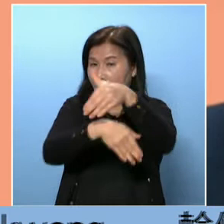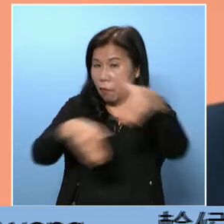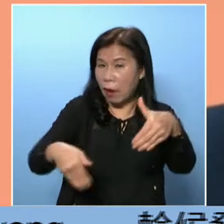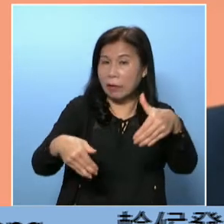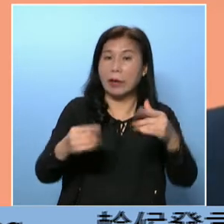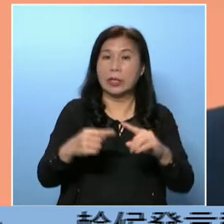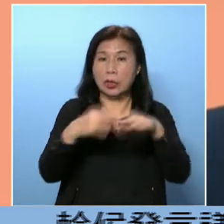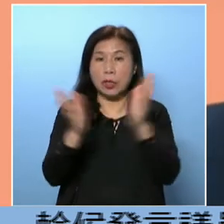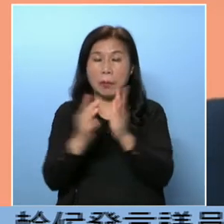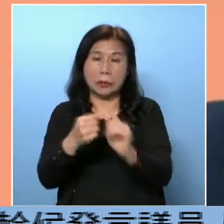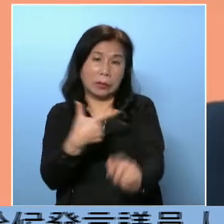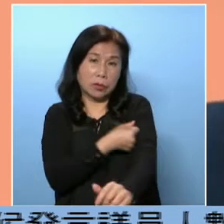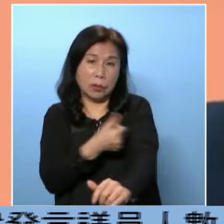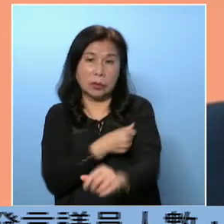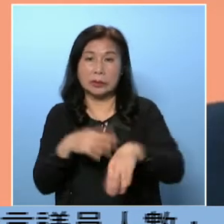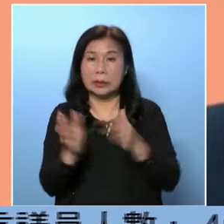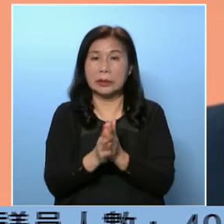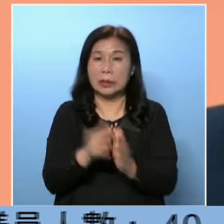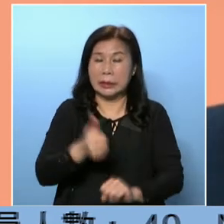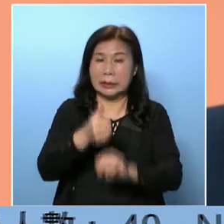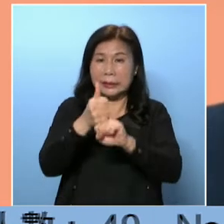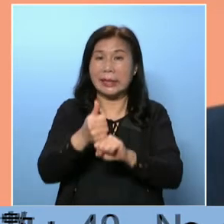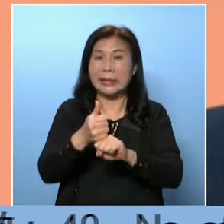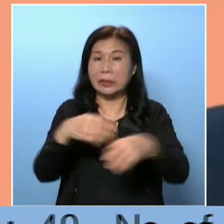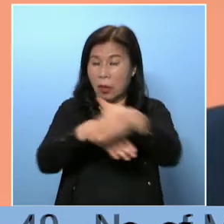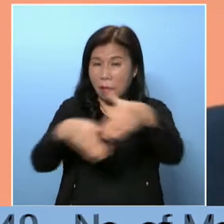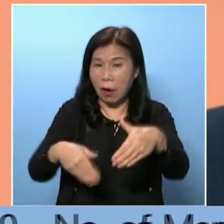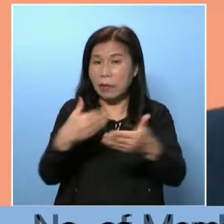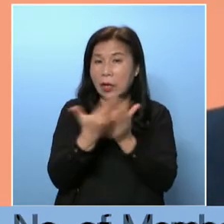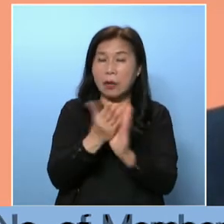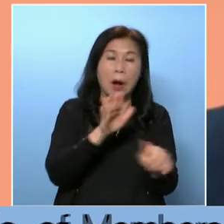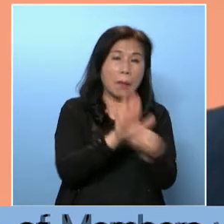Universal community testing is imminent, and we have to